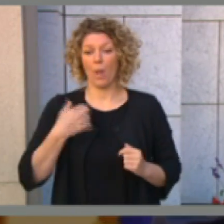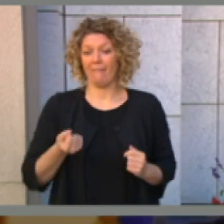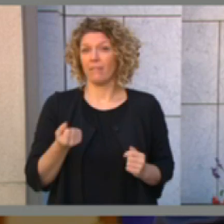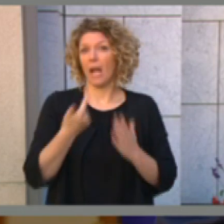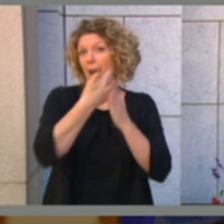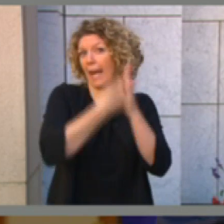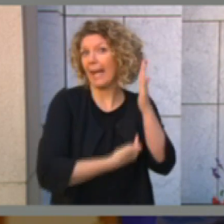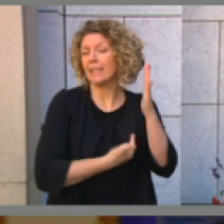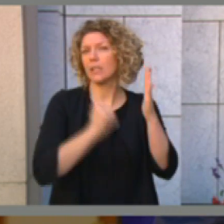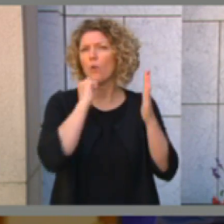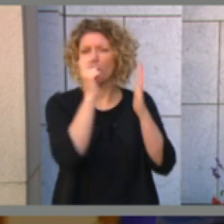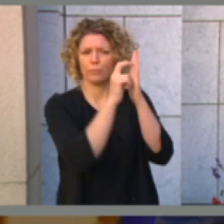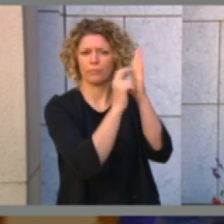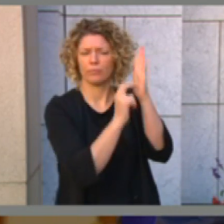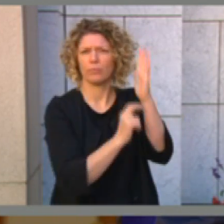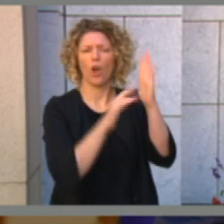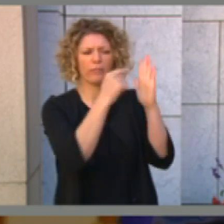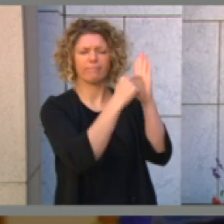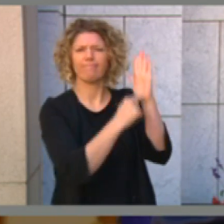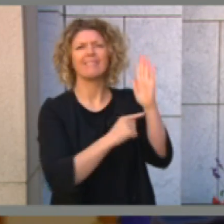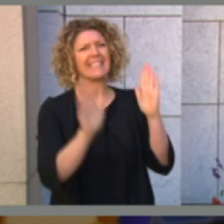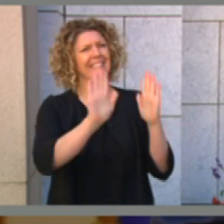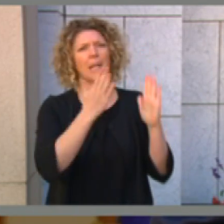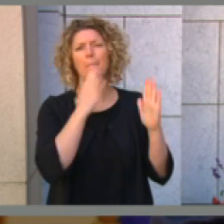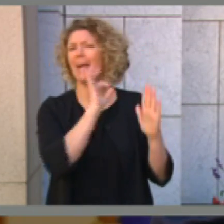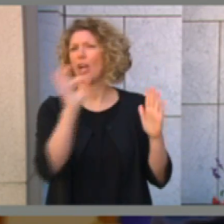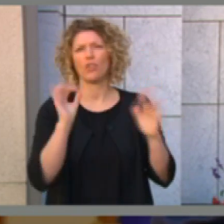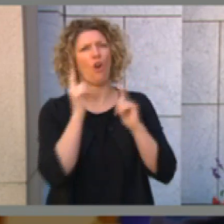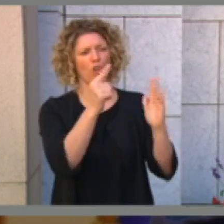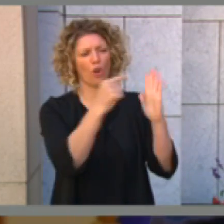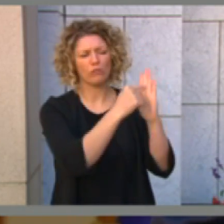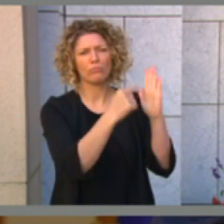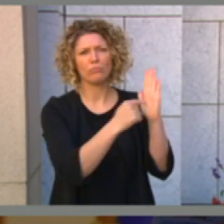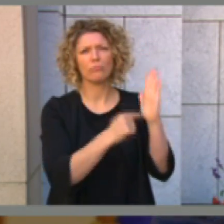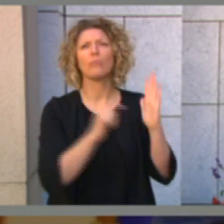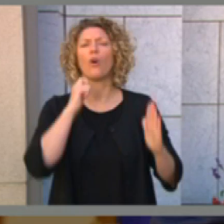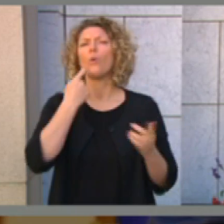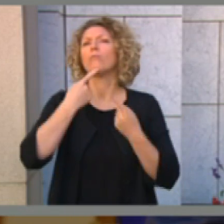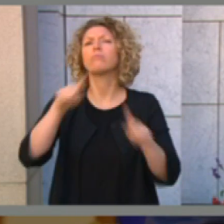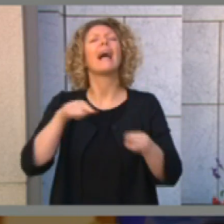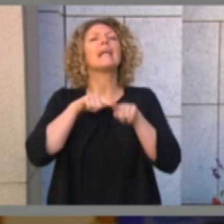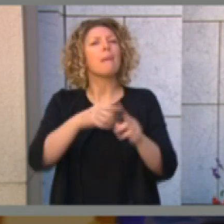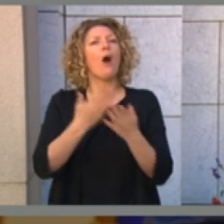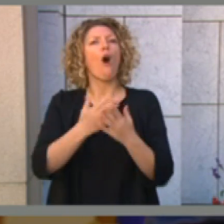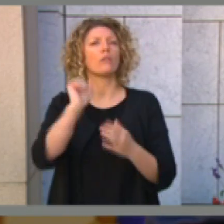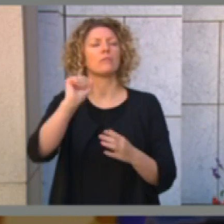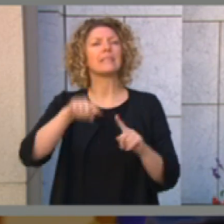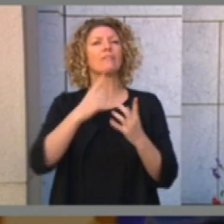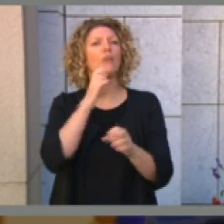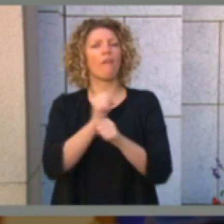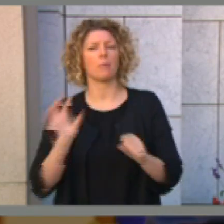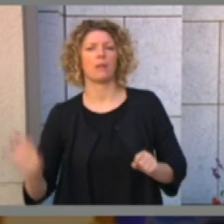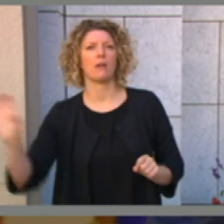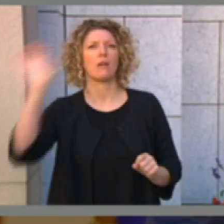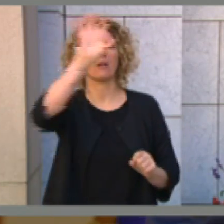list of those areas that can be declared with the states and territories, and that will be driven by the states and territories because they have the